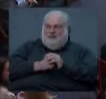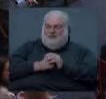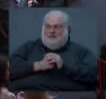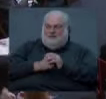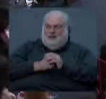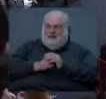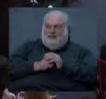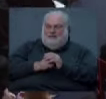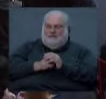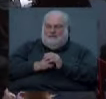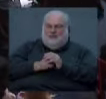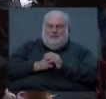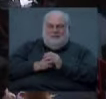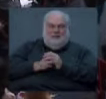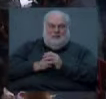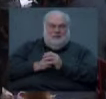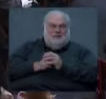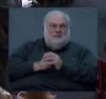It is granted.